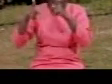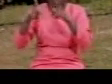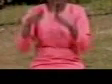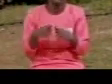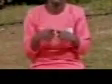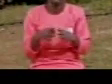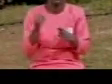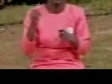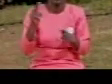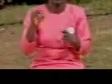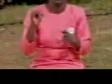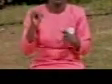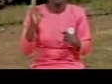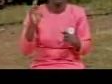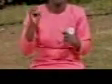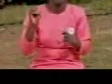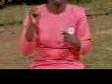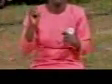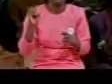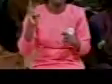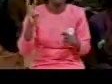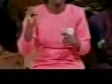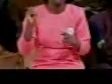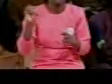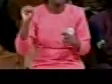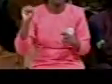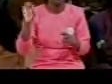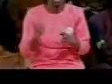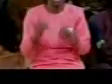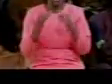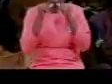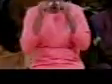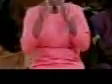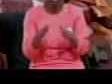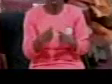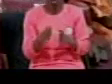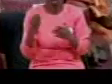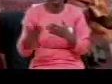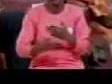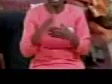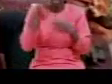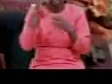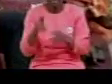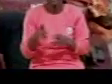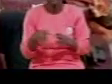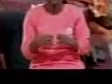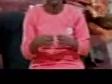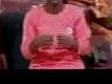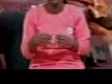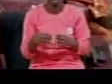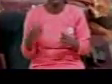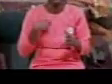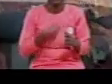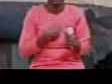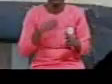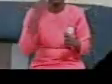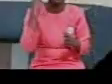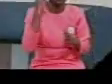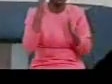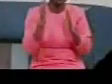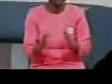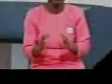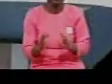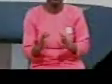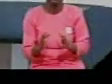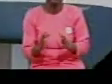churches. God bless you. You are welcome, ma. We have Lady Evangelist Ruth Adigun. You are welcome.